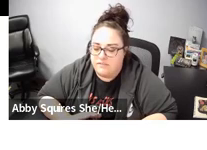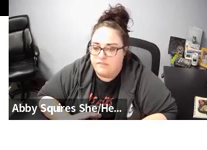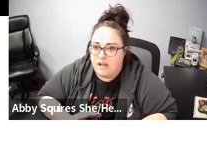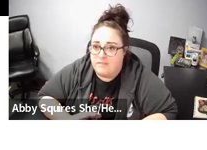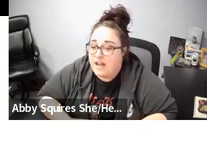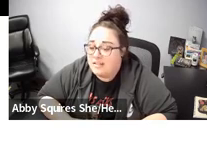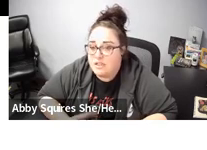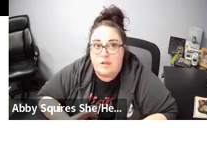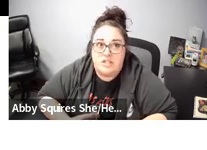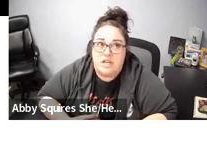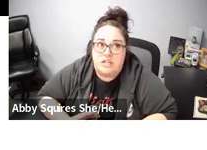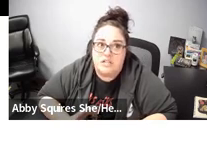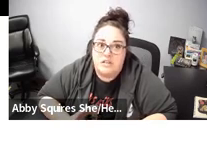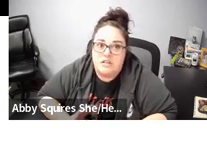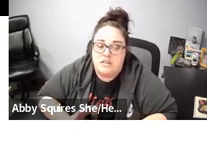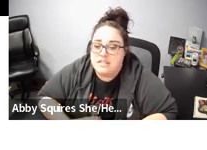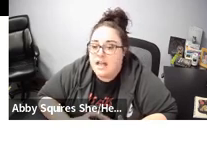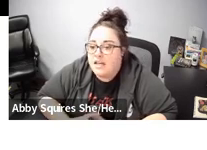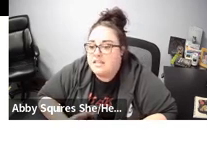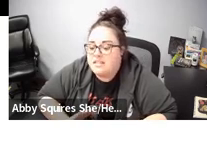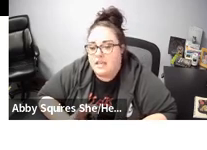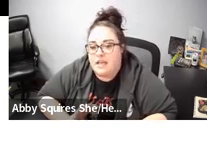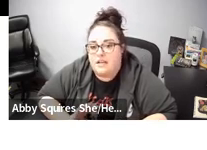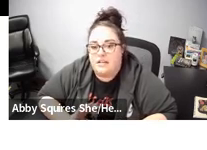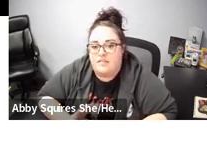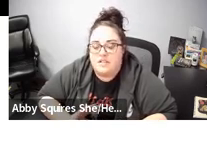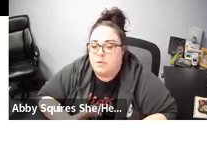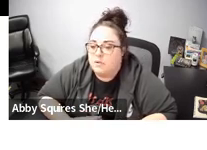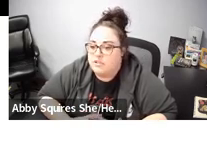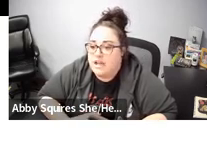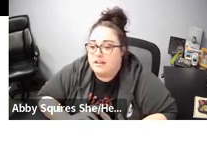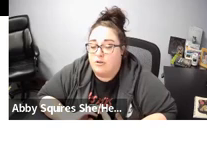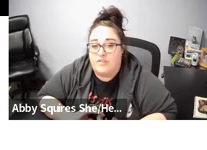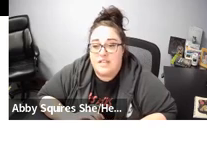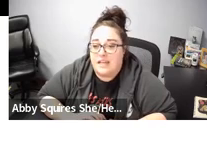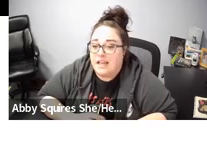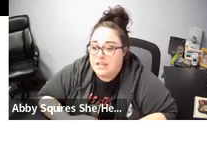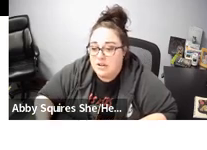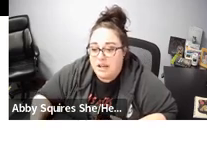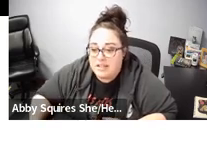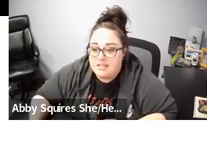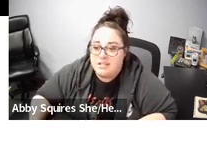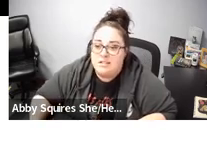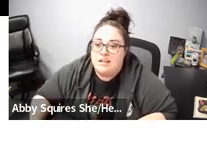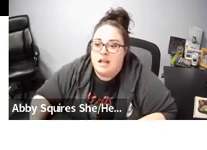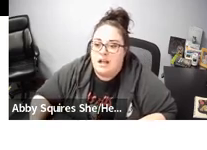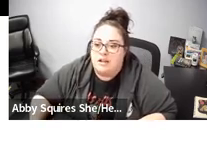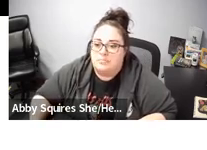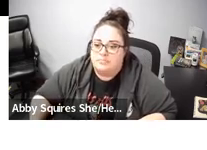the font, you can change the size and if it's bold or not, or if it's high contrast,